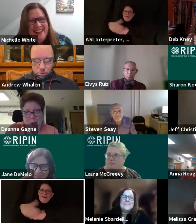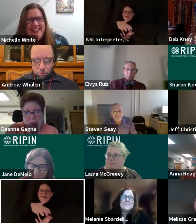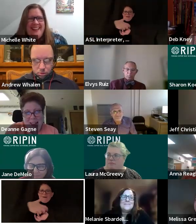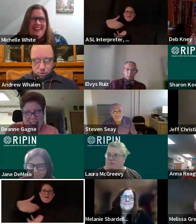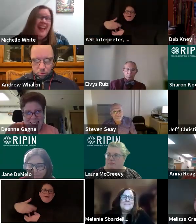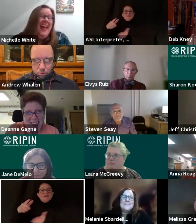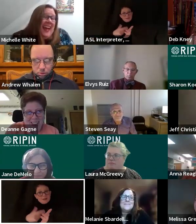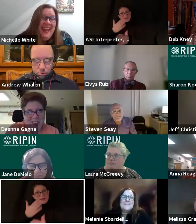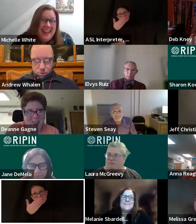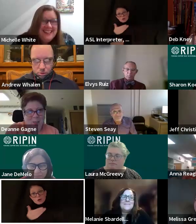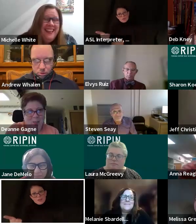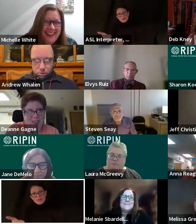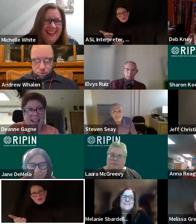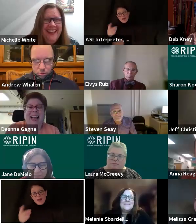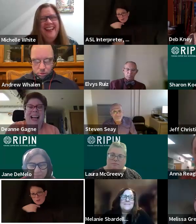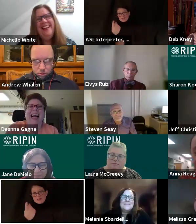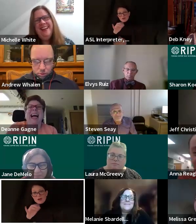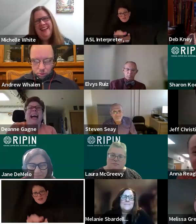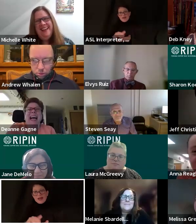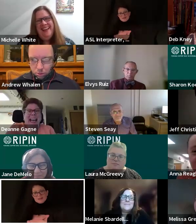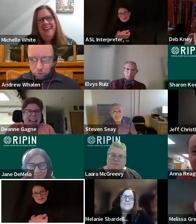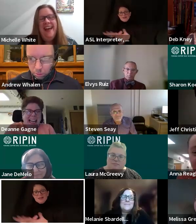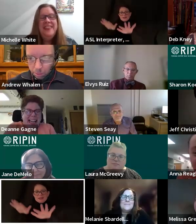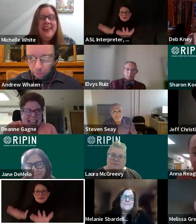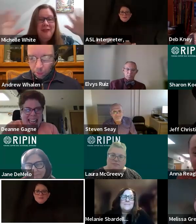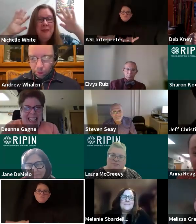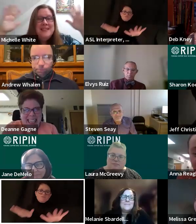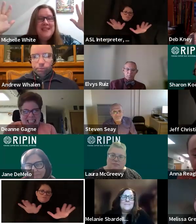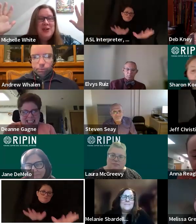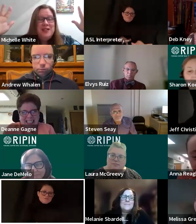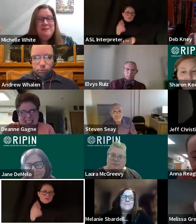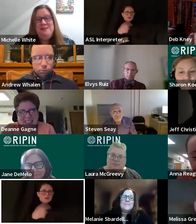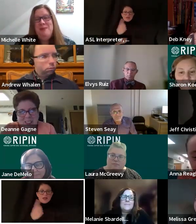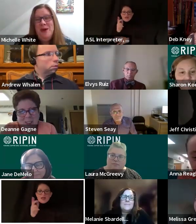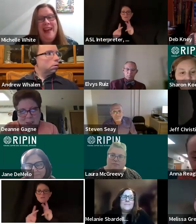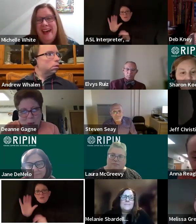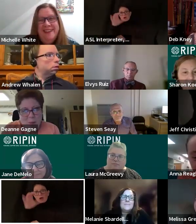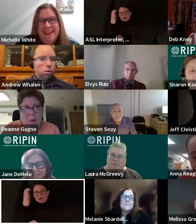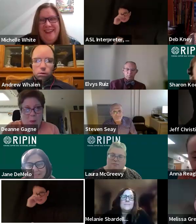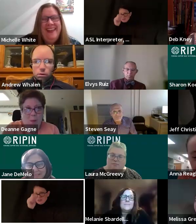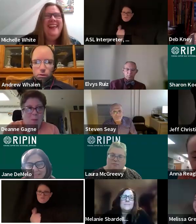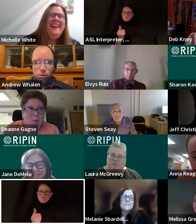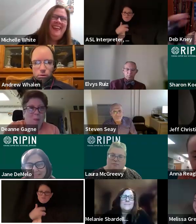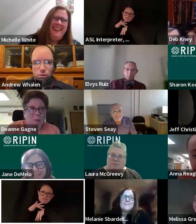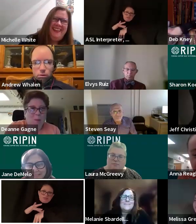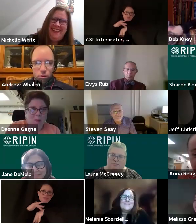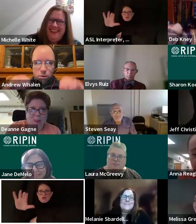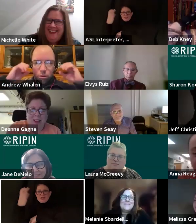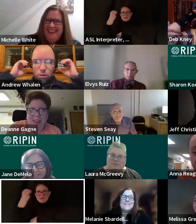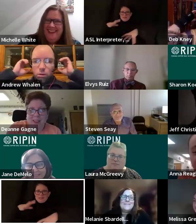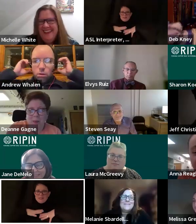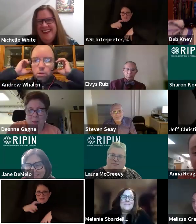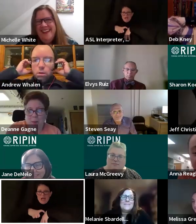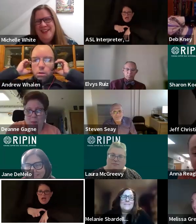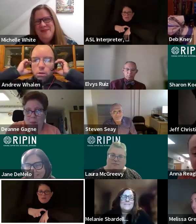Sometimes that's a good thing. I'll say that. Yeah. I think everybody's in Christmas mode. I don't know. I just have to say,